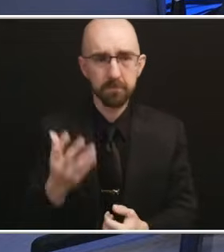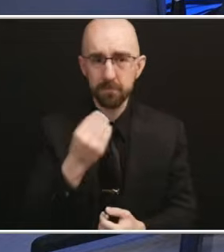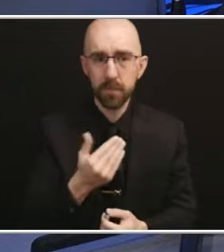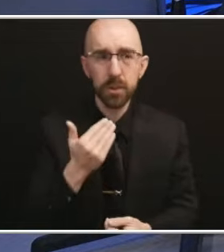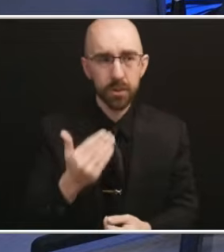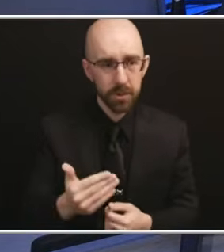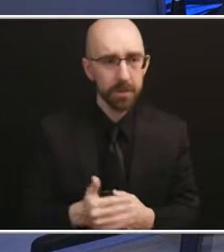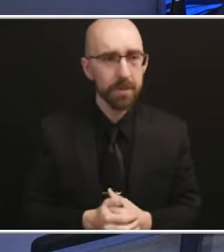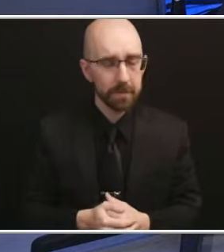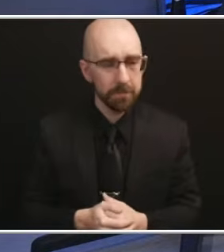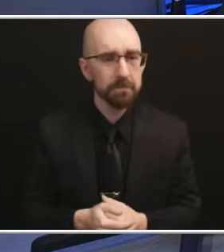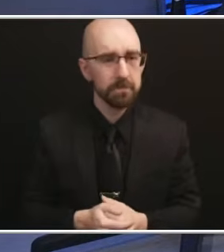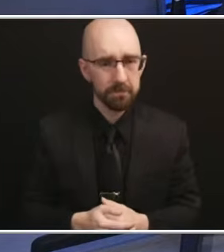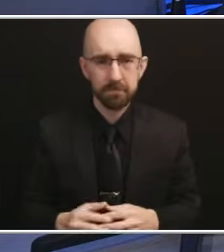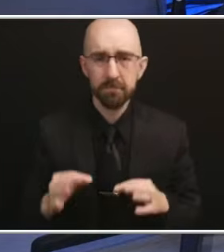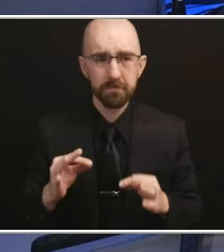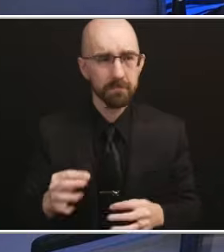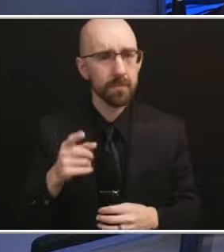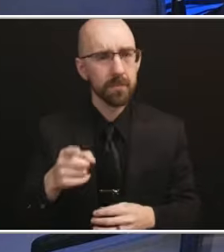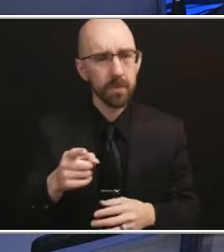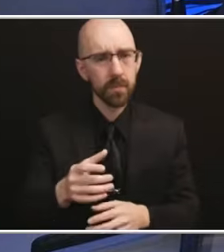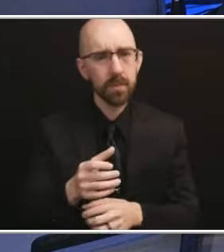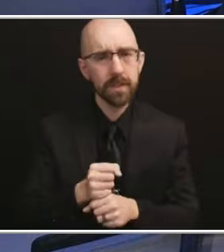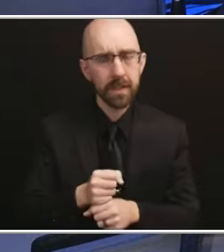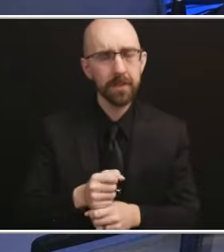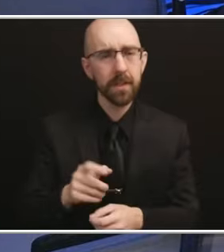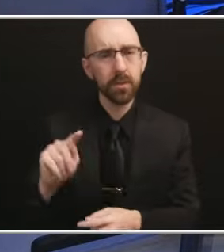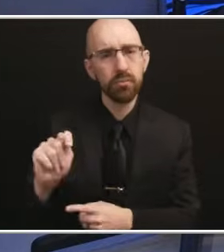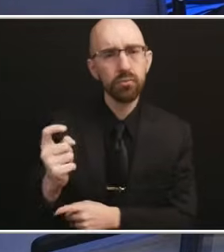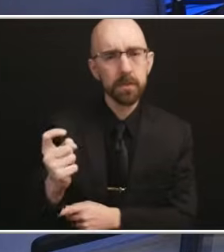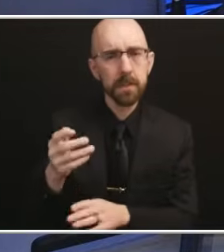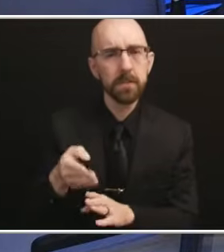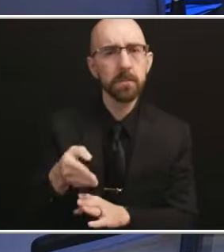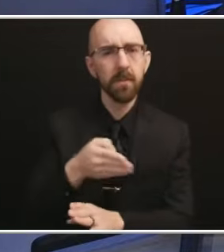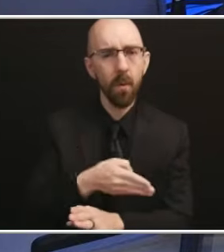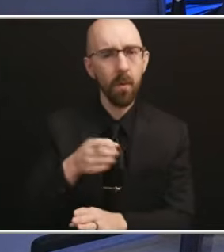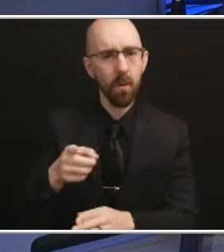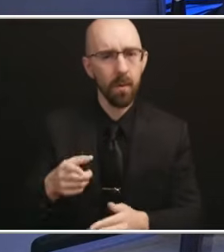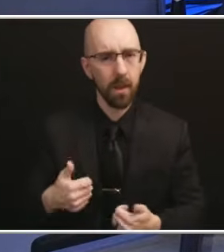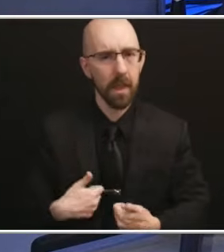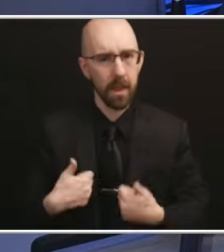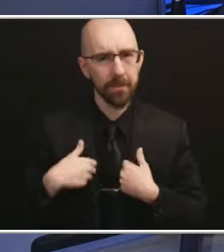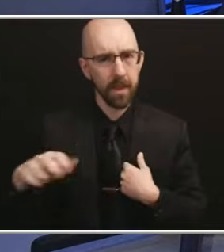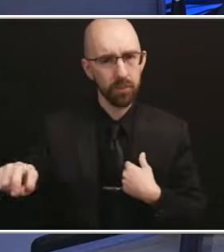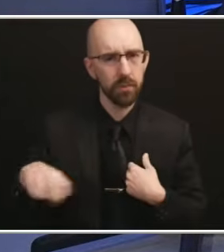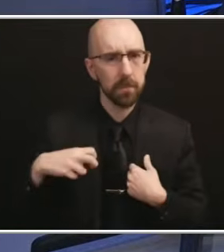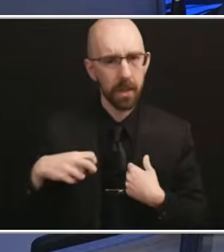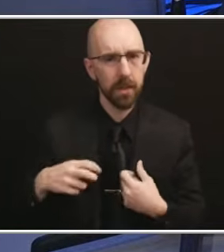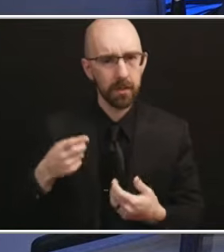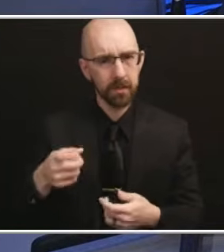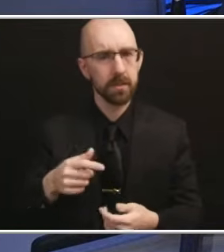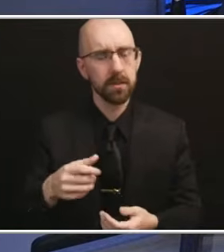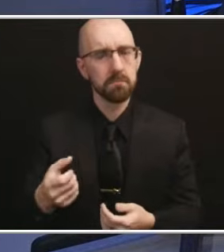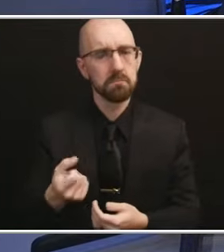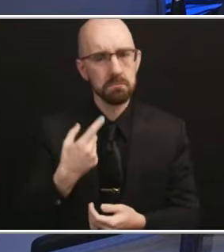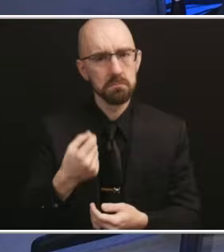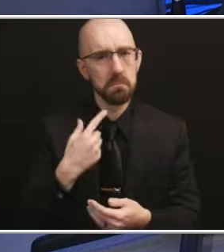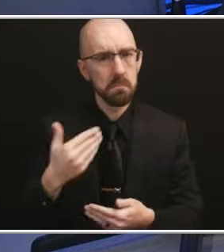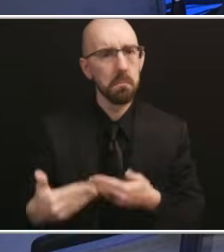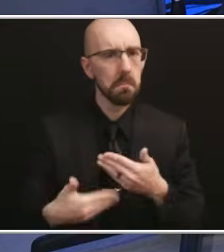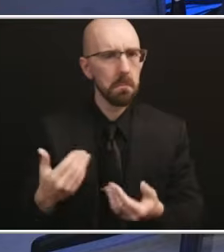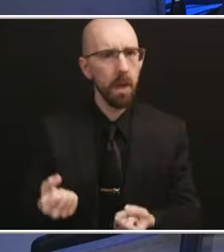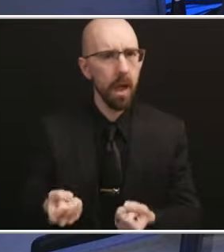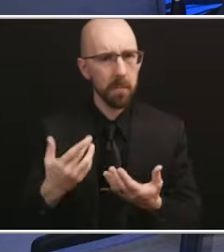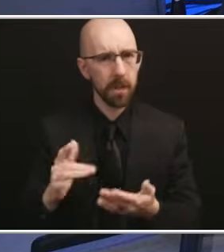Yeah. You were receiving treatment prior to the living donor liver transplant. You managed taking medication. How much did